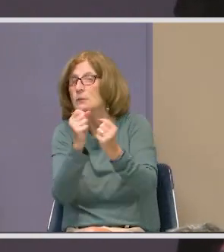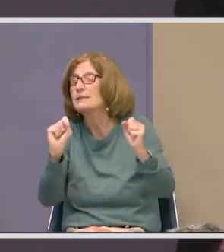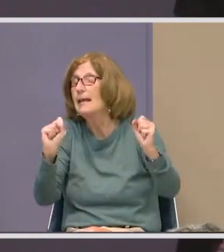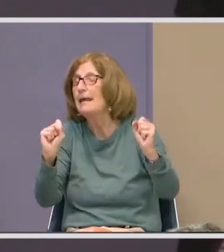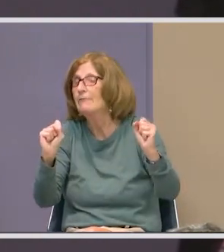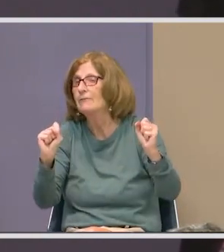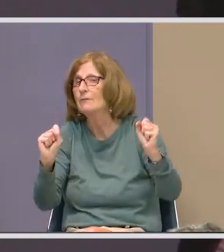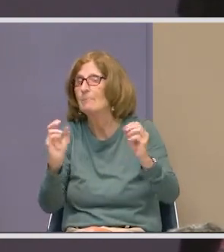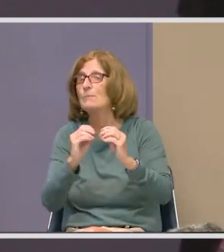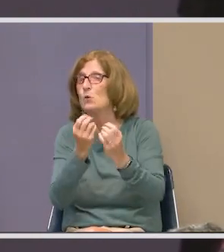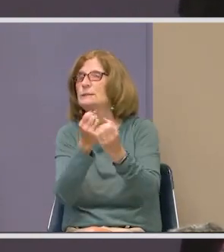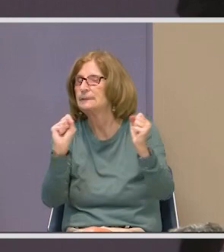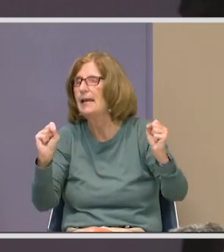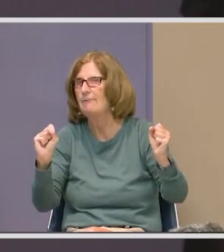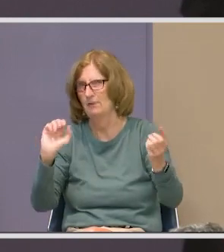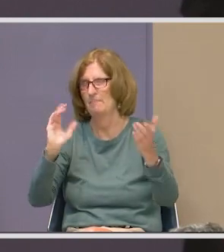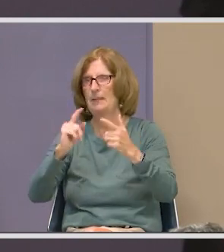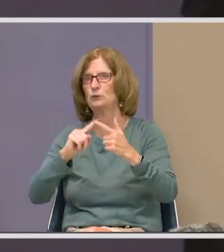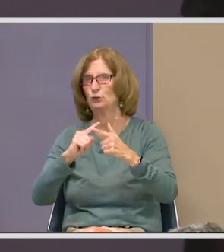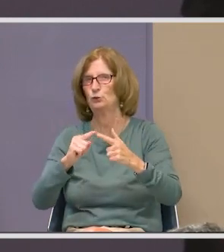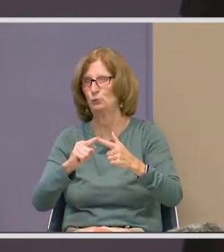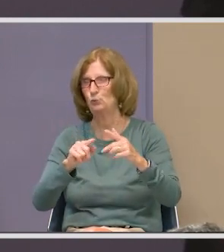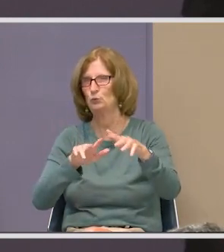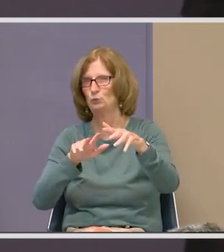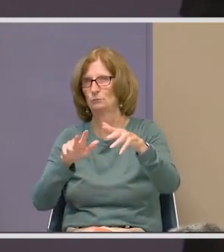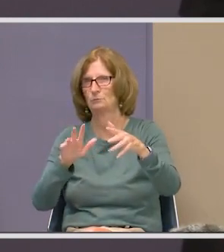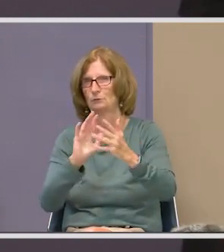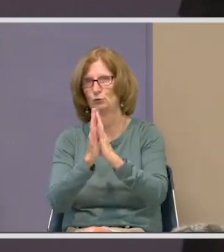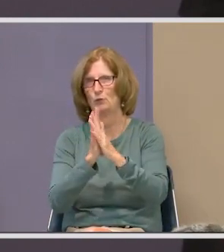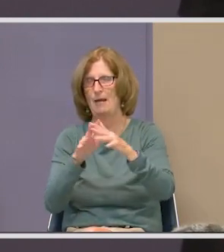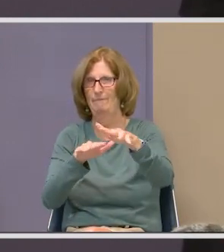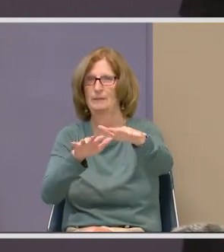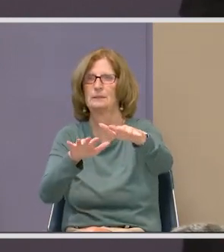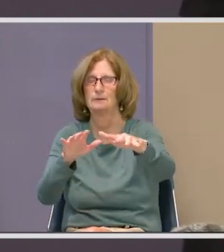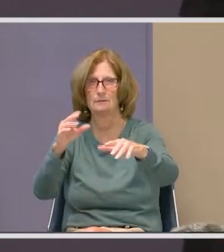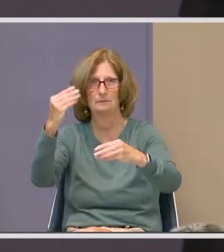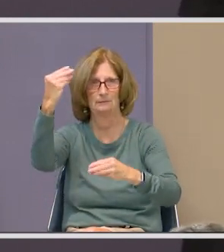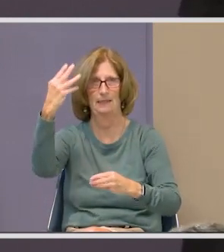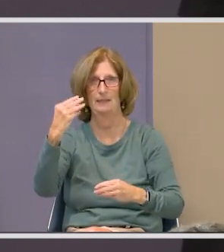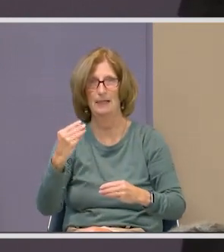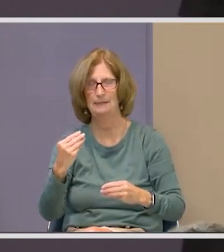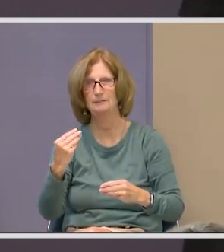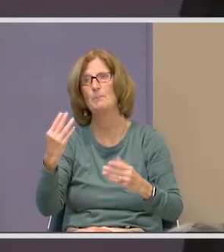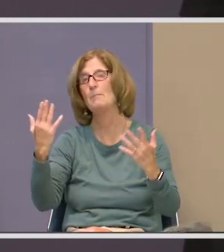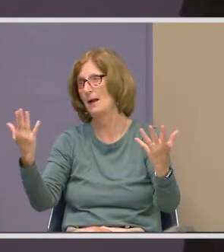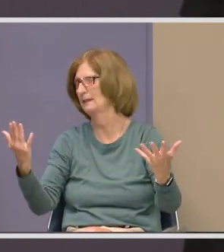signals. Am I going back to black?